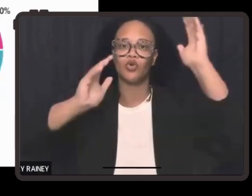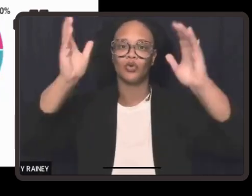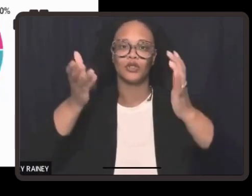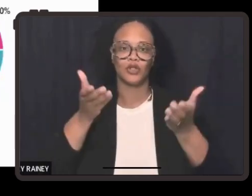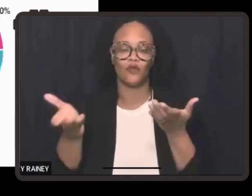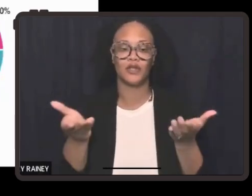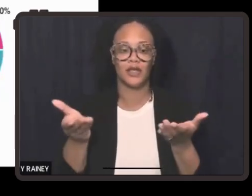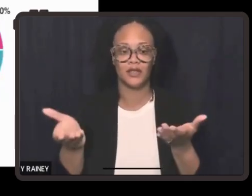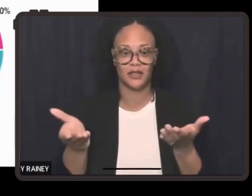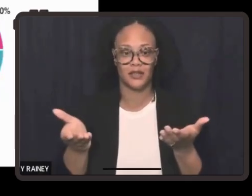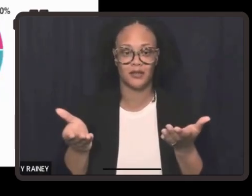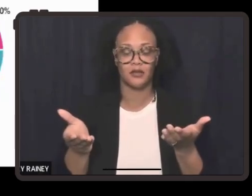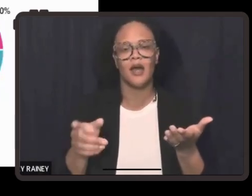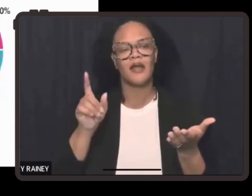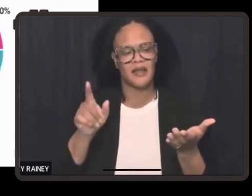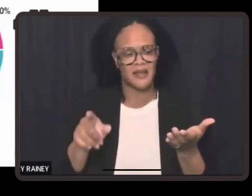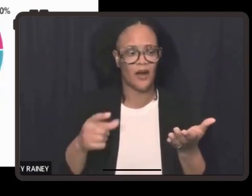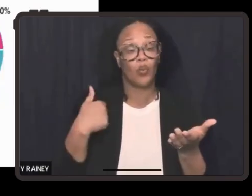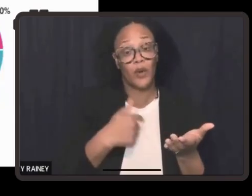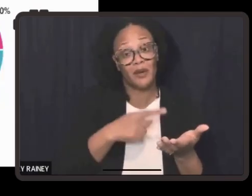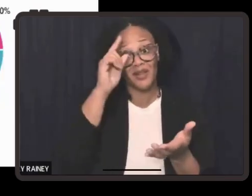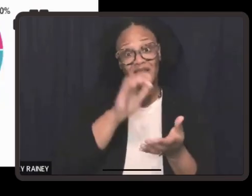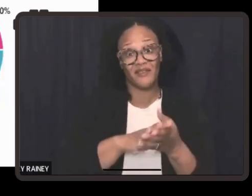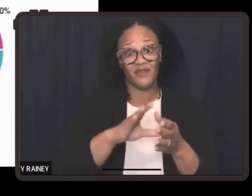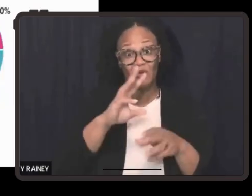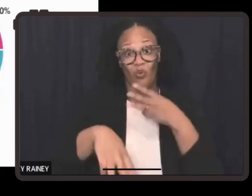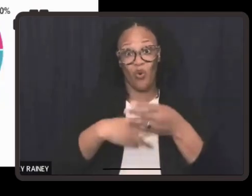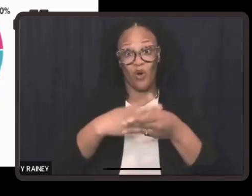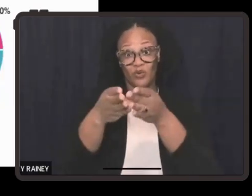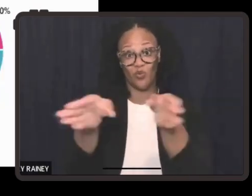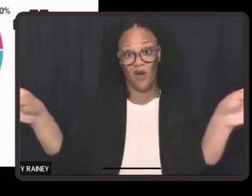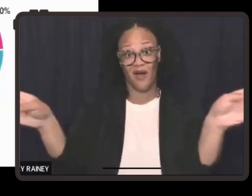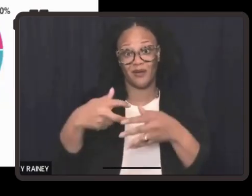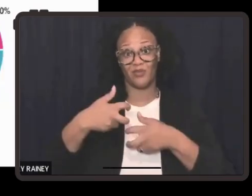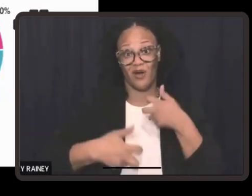is a worldwide problem, reported from almost everybody.